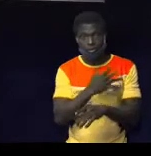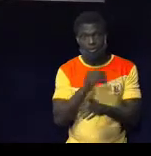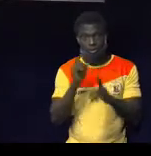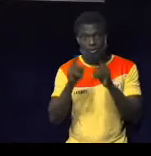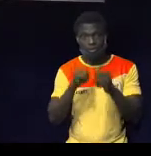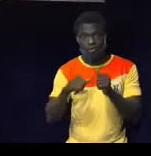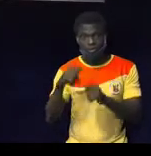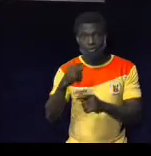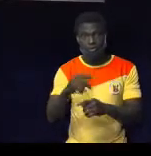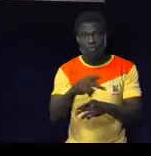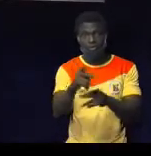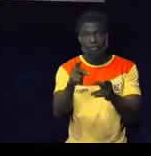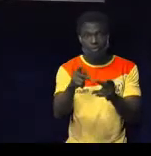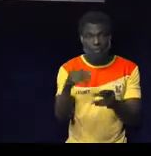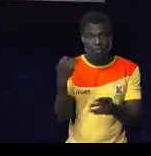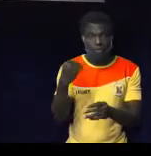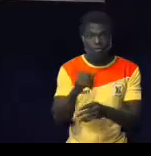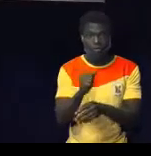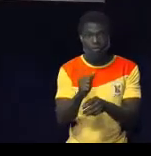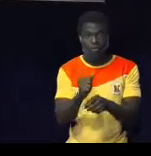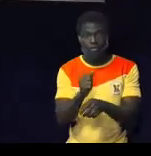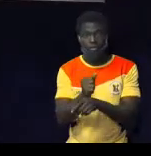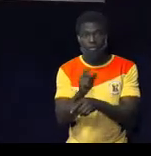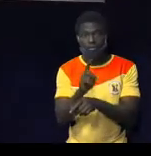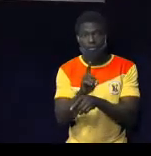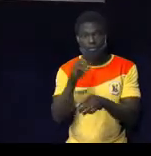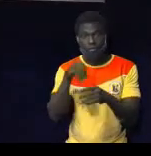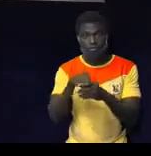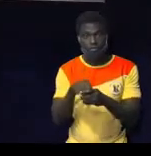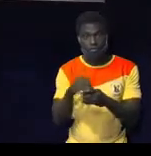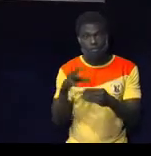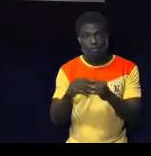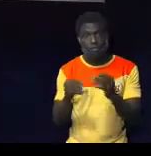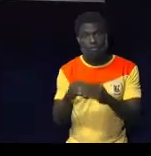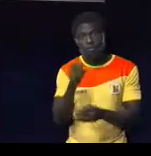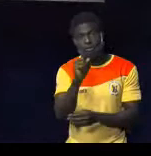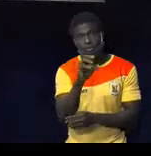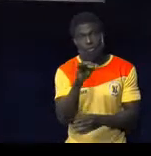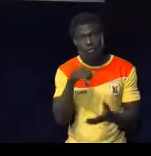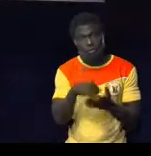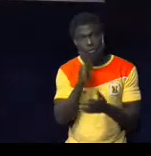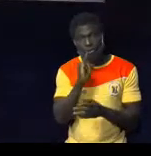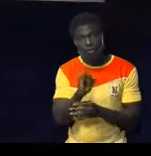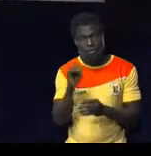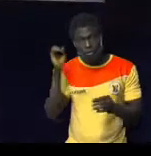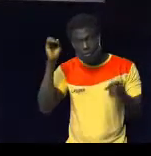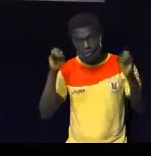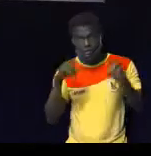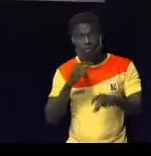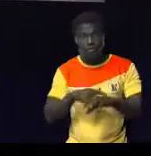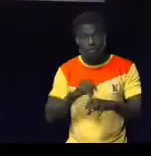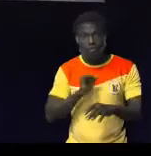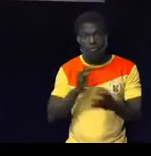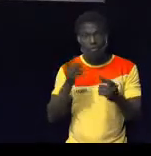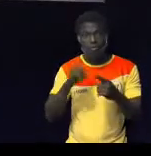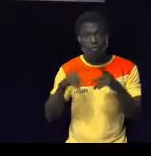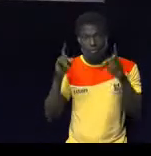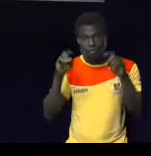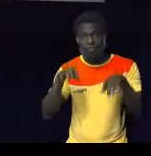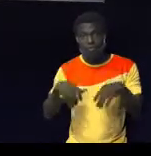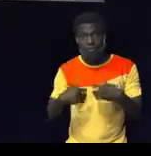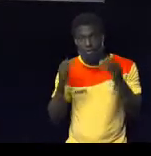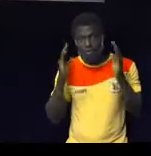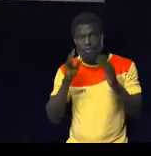able to talk about the positioning of adverbs in sentences. So, it is evaluation time. I want to